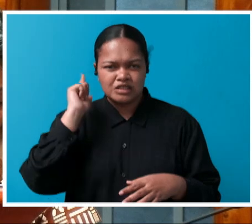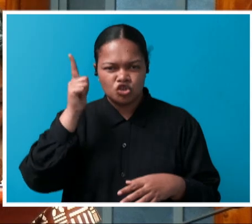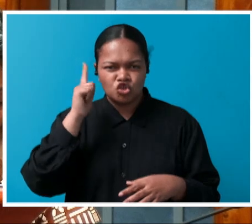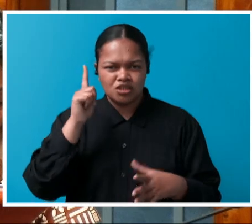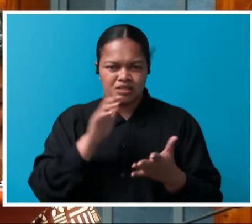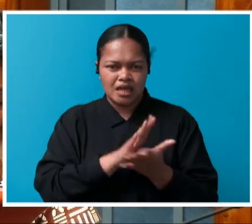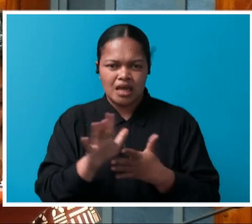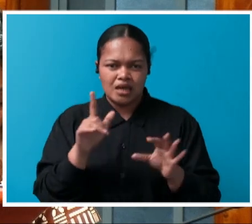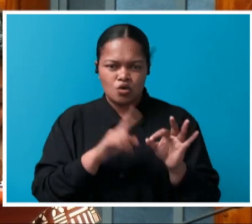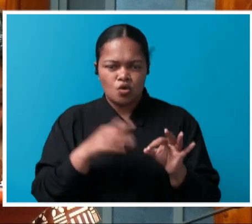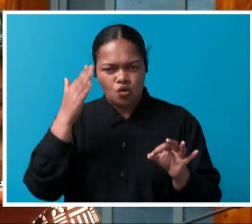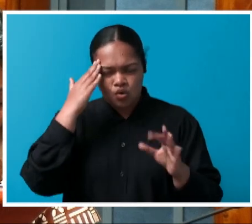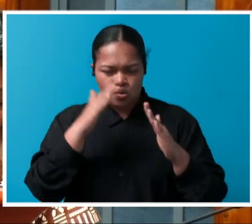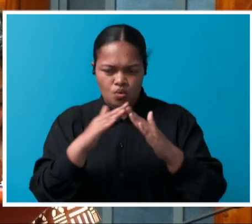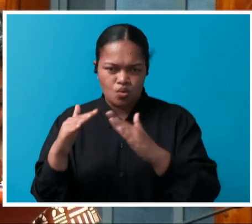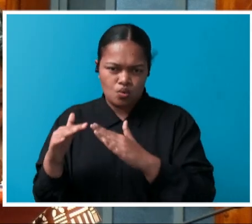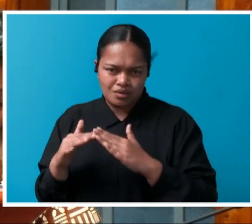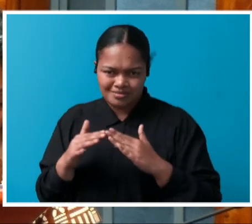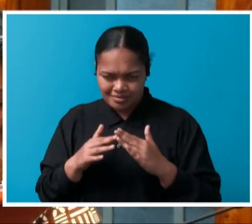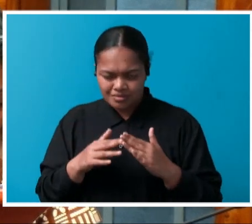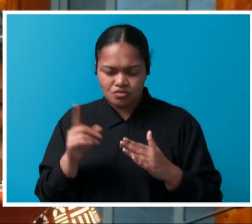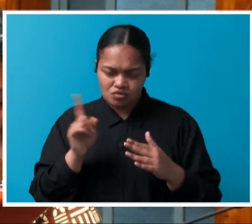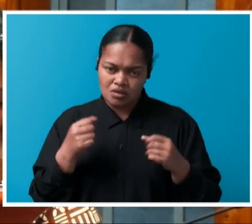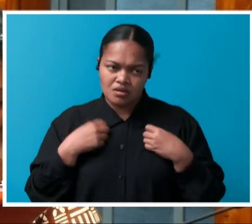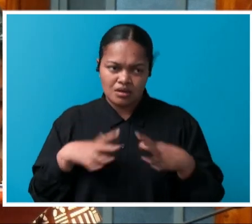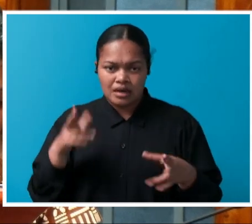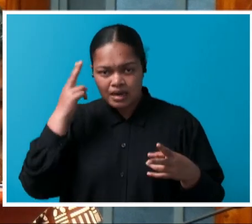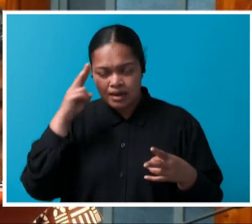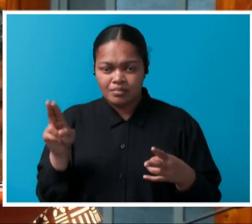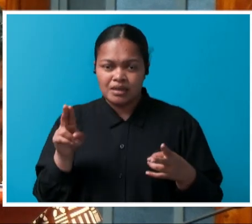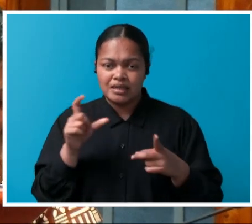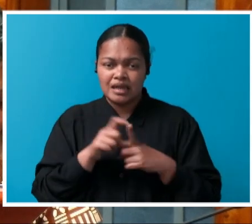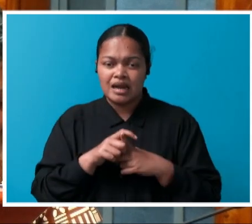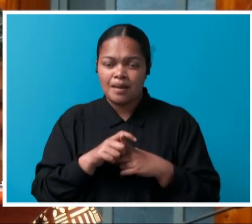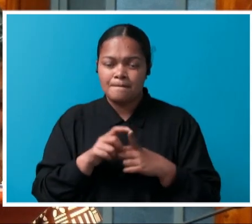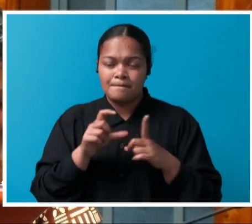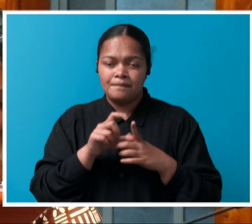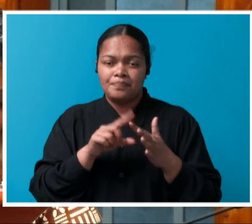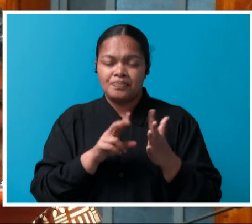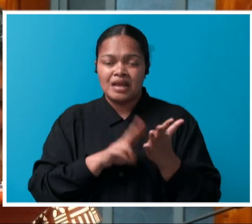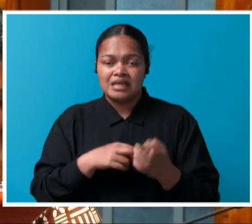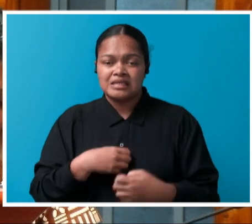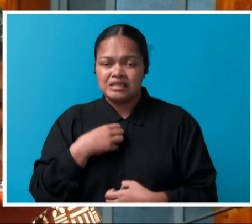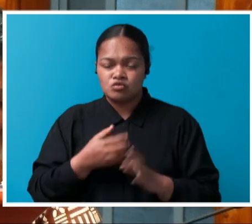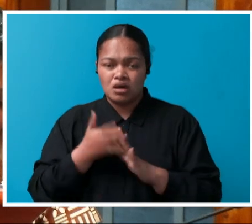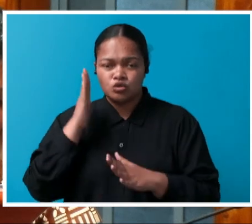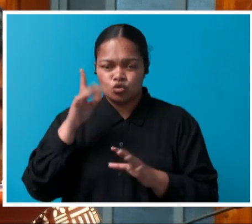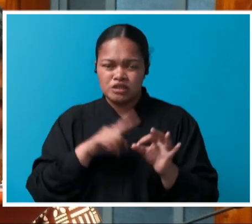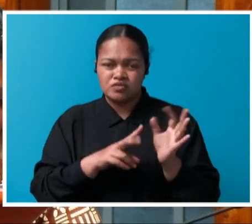to date, the following schools have been completed, namely Ndelenamasi Primary School, Nasinu Secondary School,